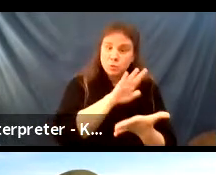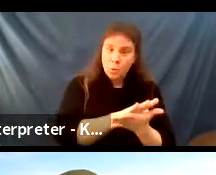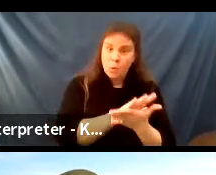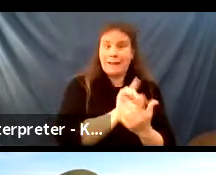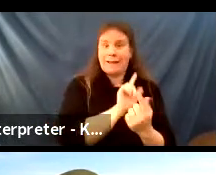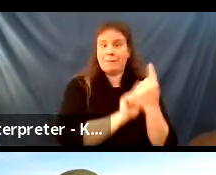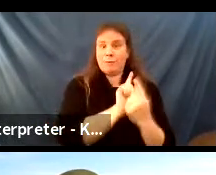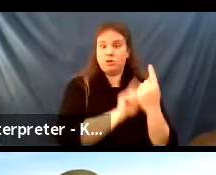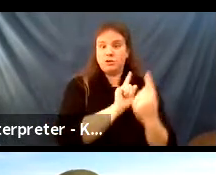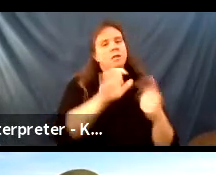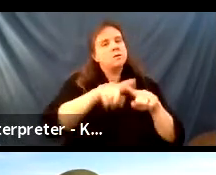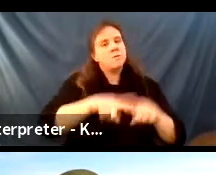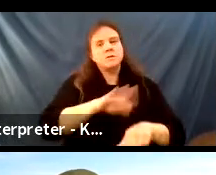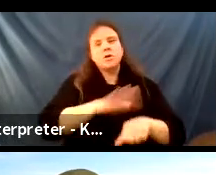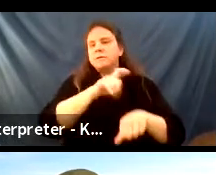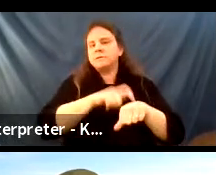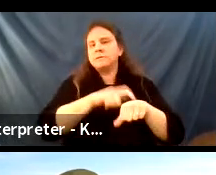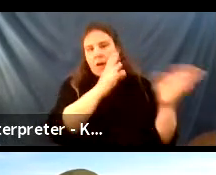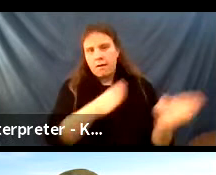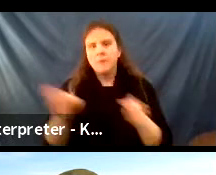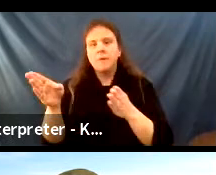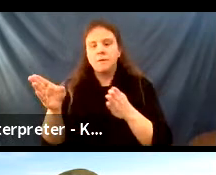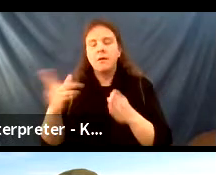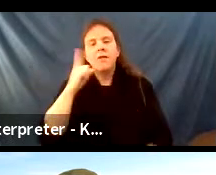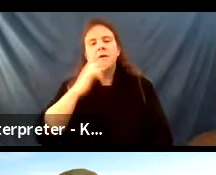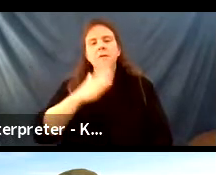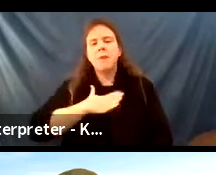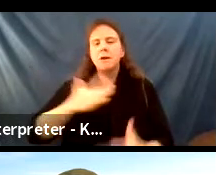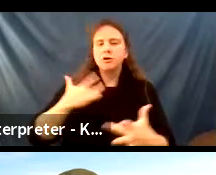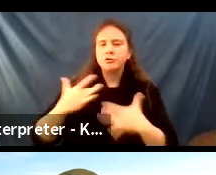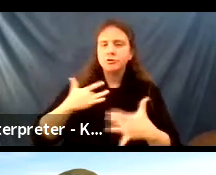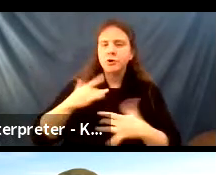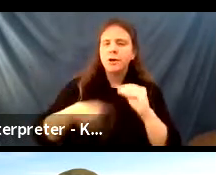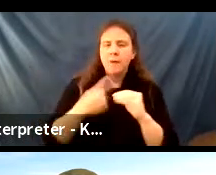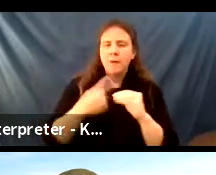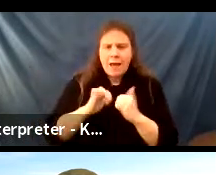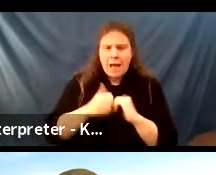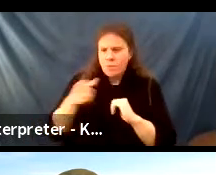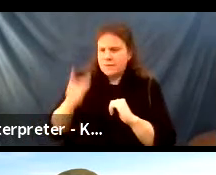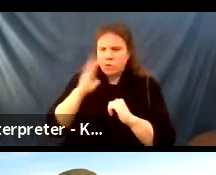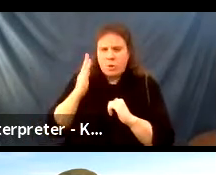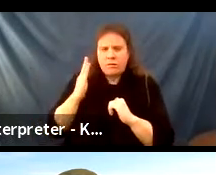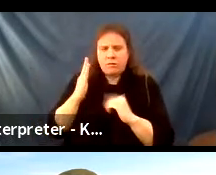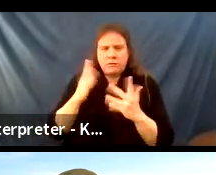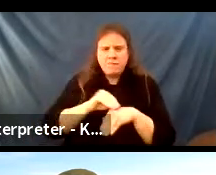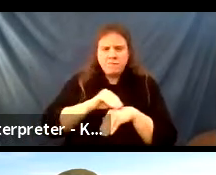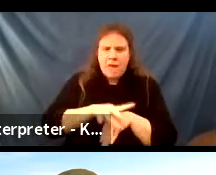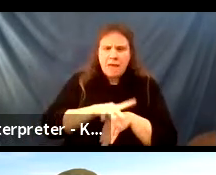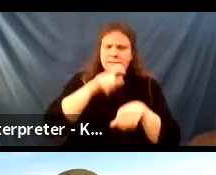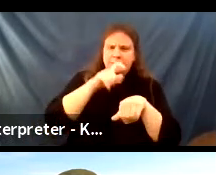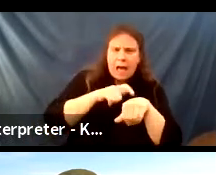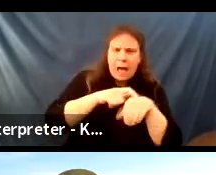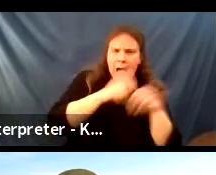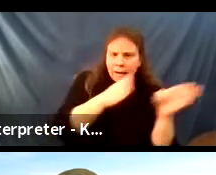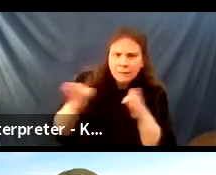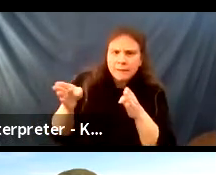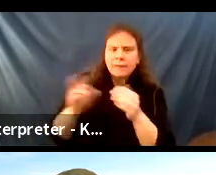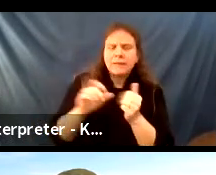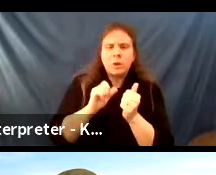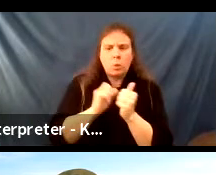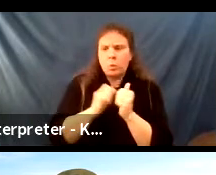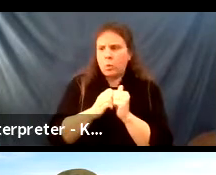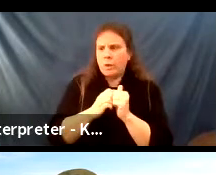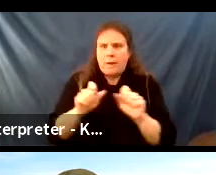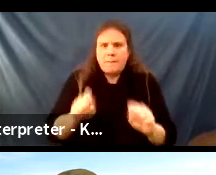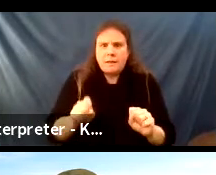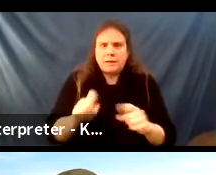depends on the timing of this. And so I think my concern is very much about how this interacts with the timing and with the logistics of this. I have